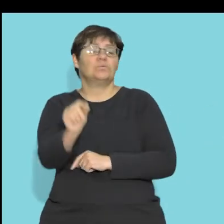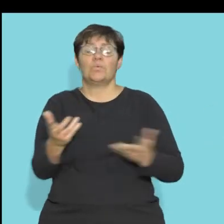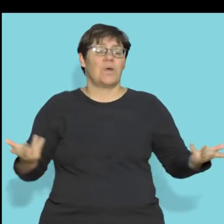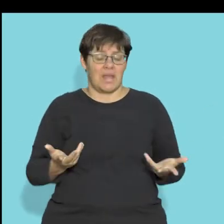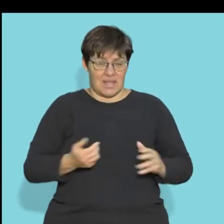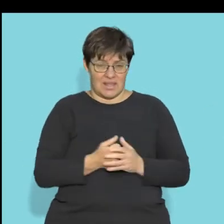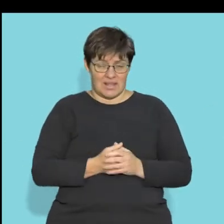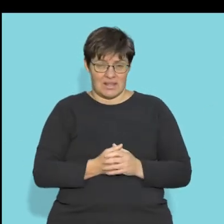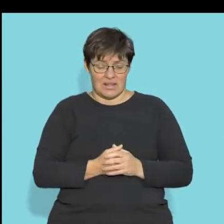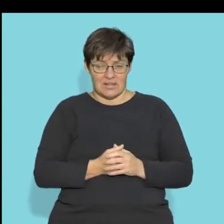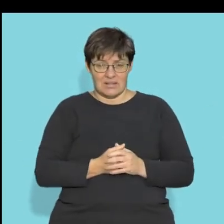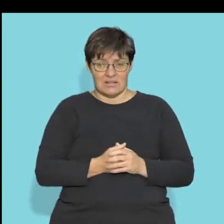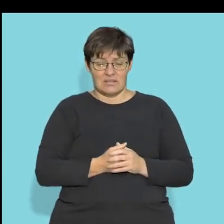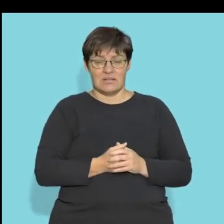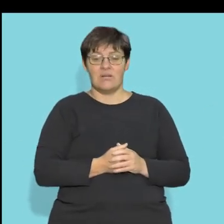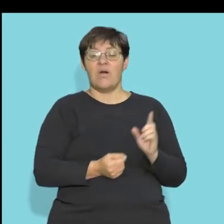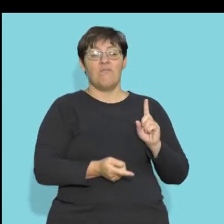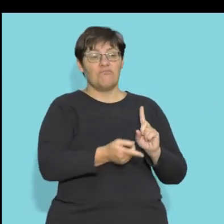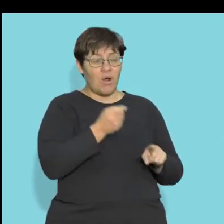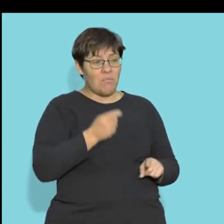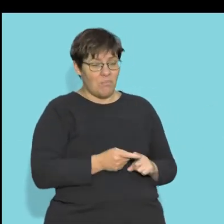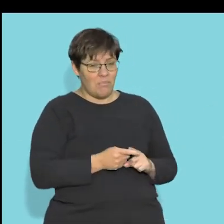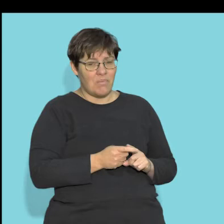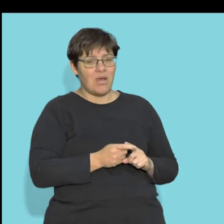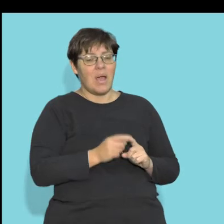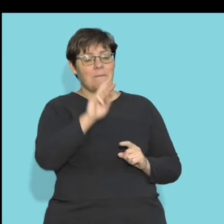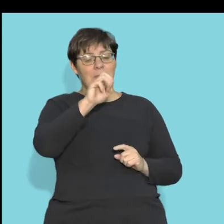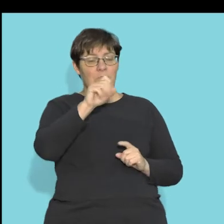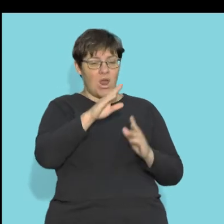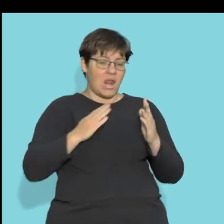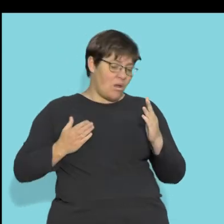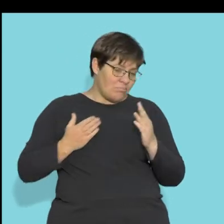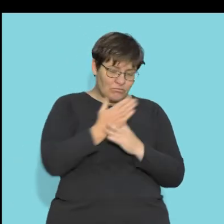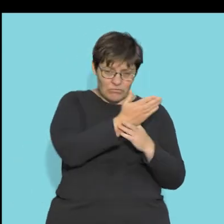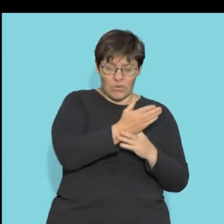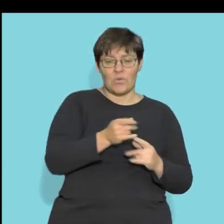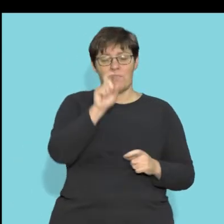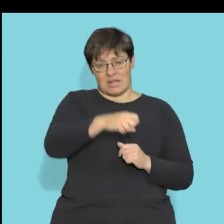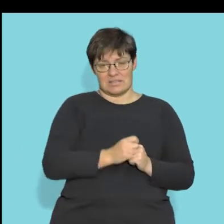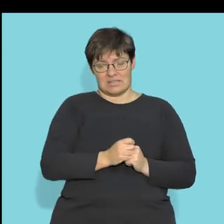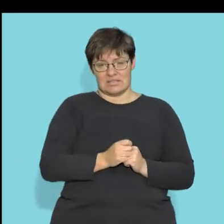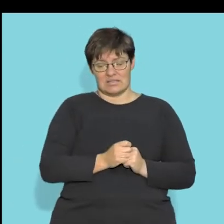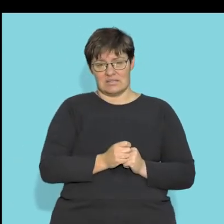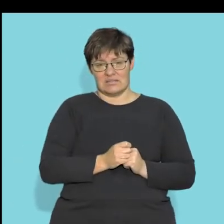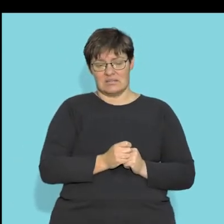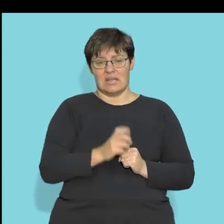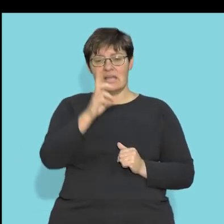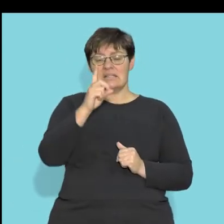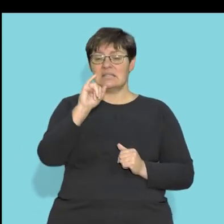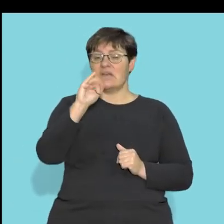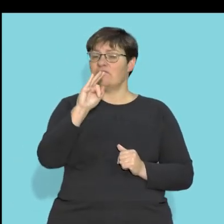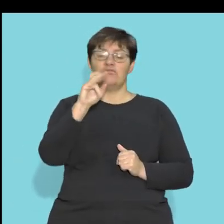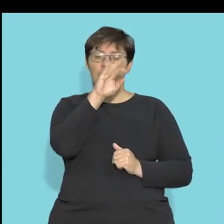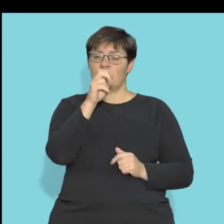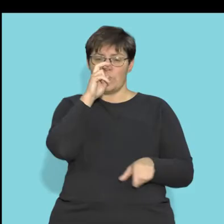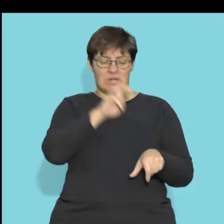does that water move across? It must go across a membrane. Diffusion doesn't have to